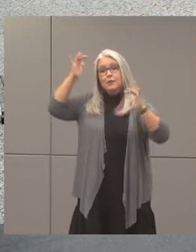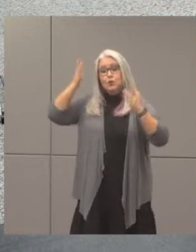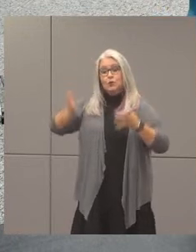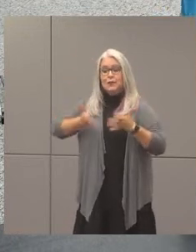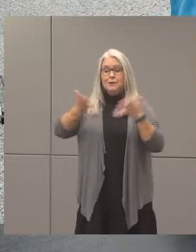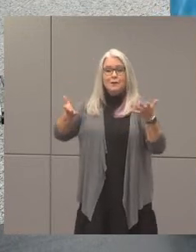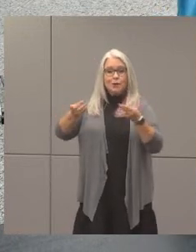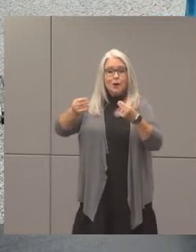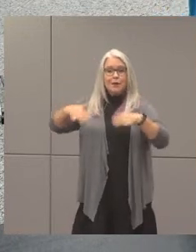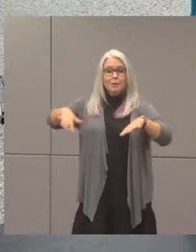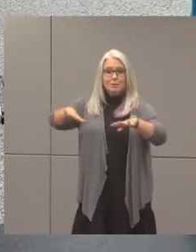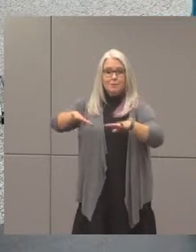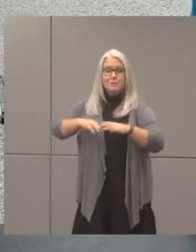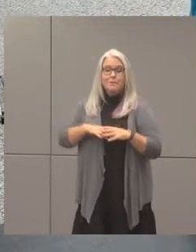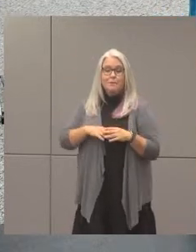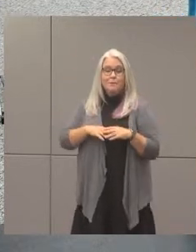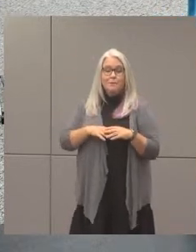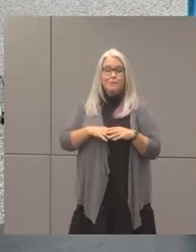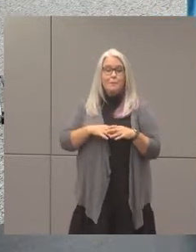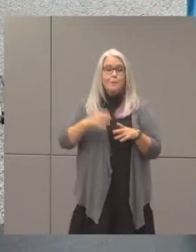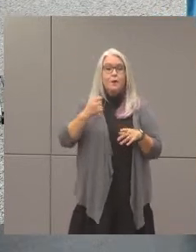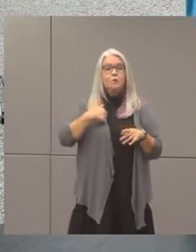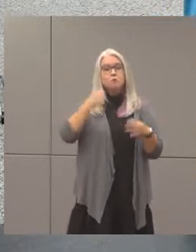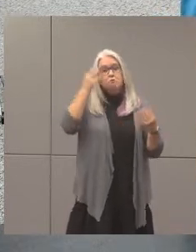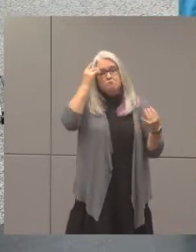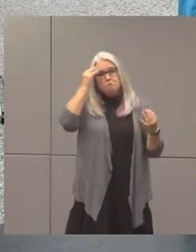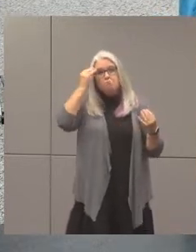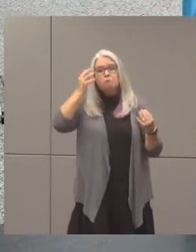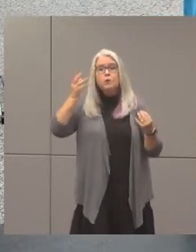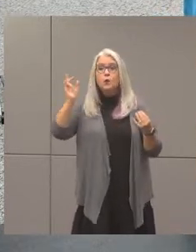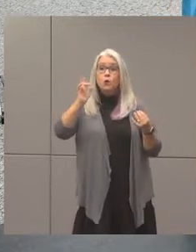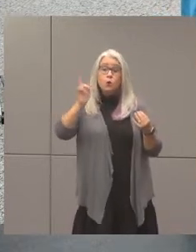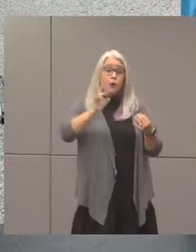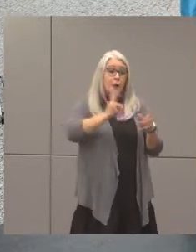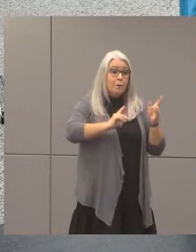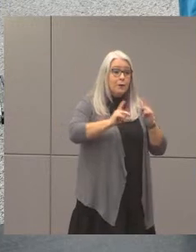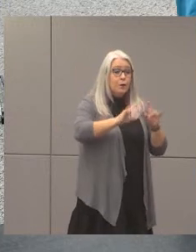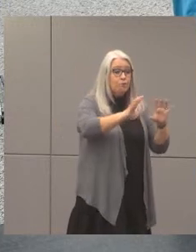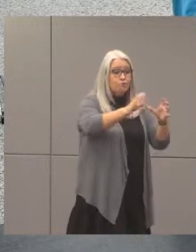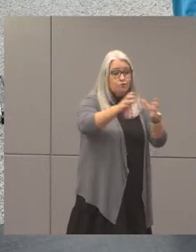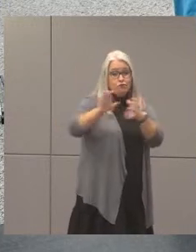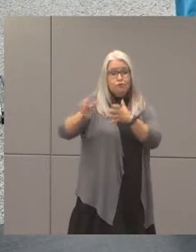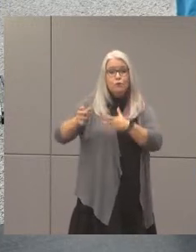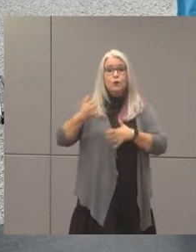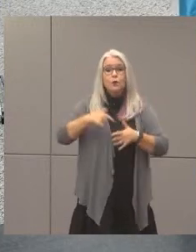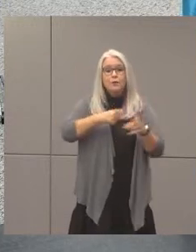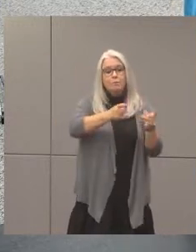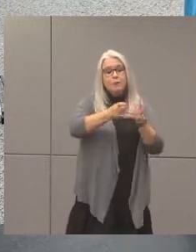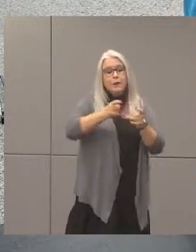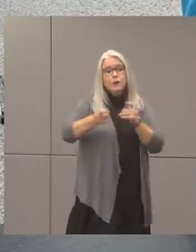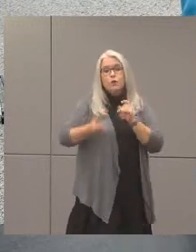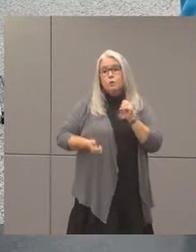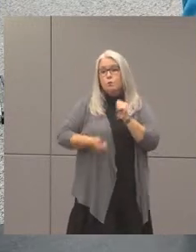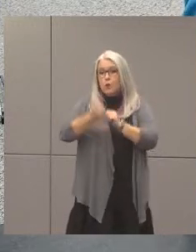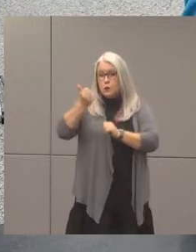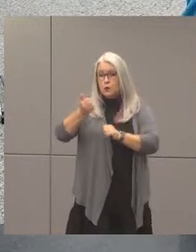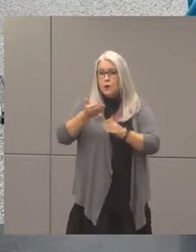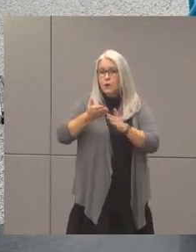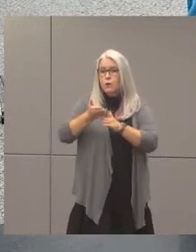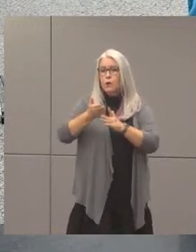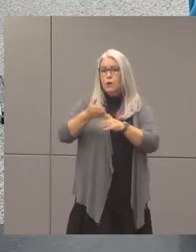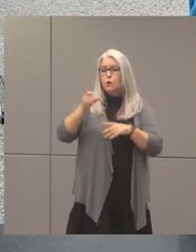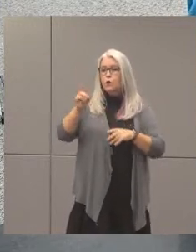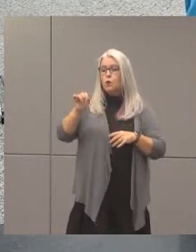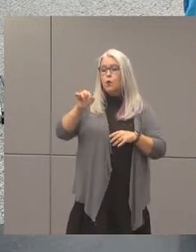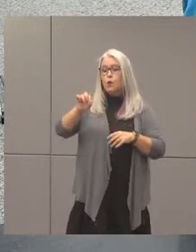And we take into account where people will be. We manage this mostly through door access